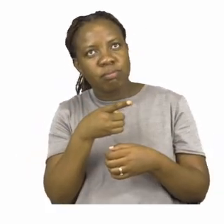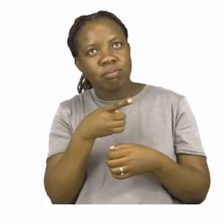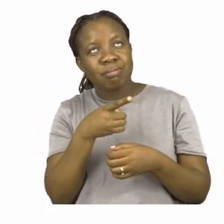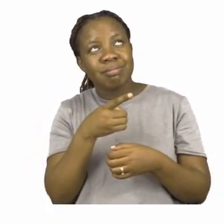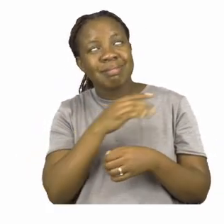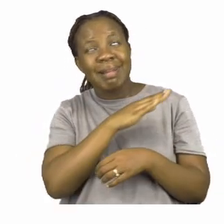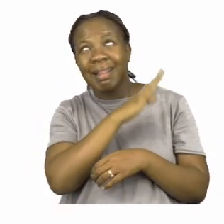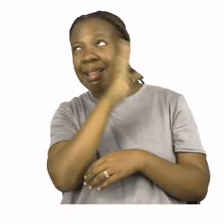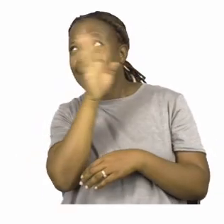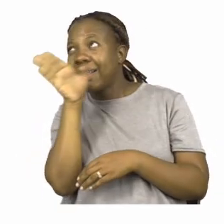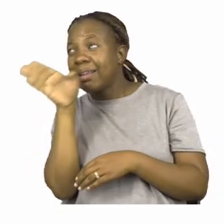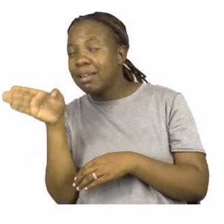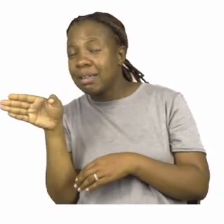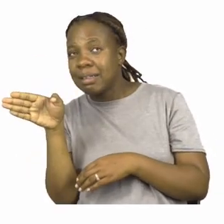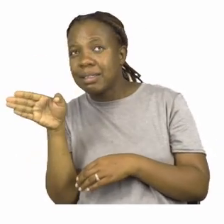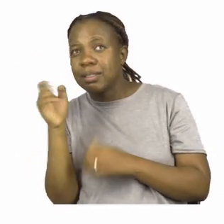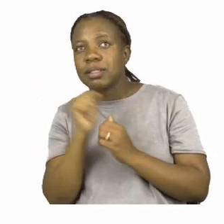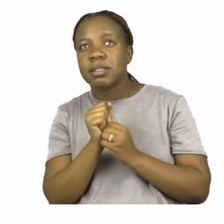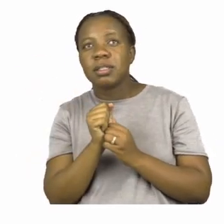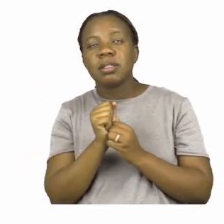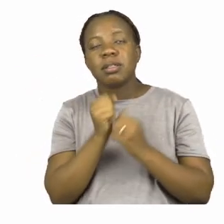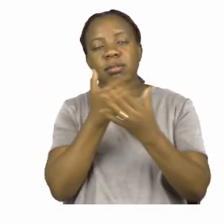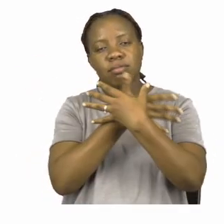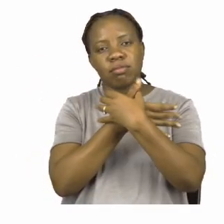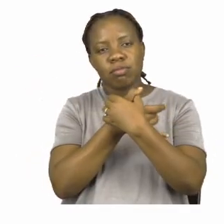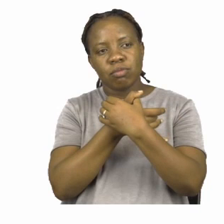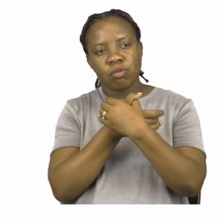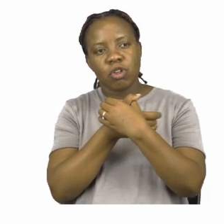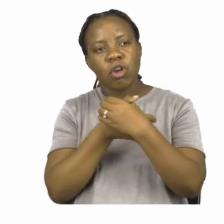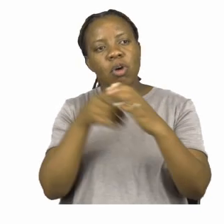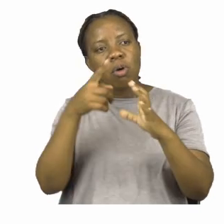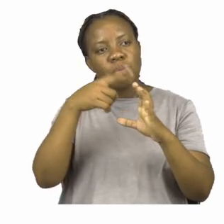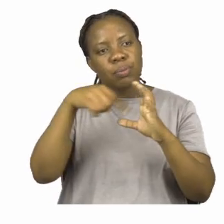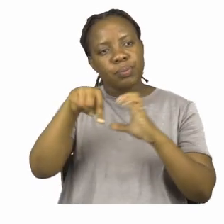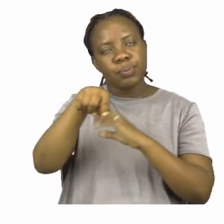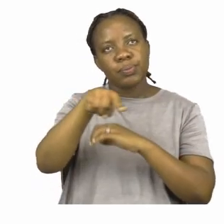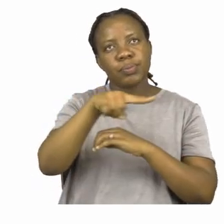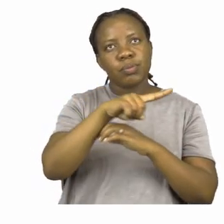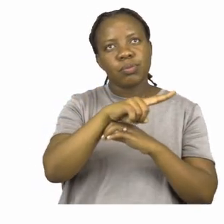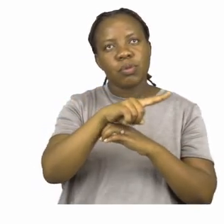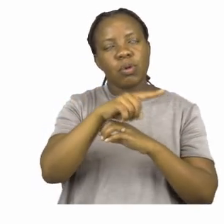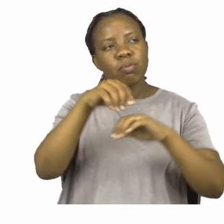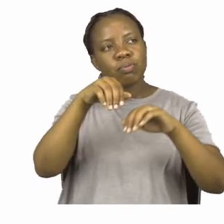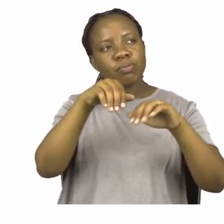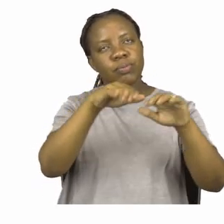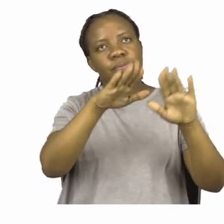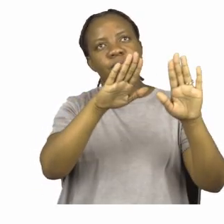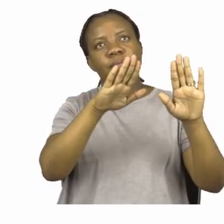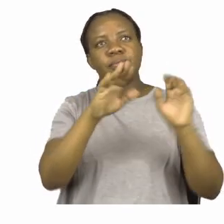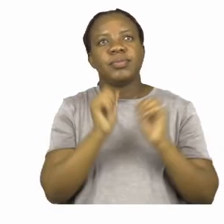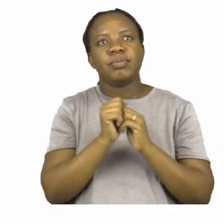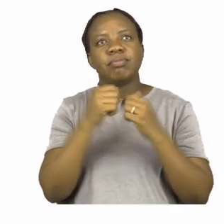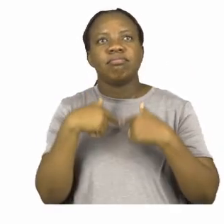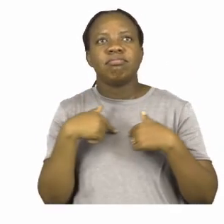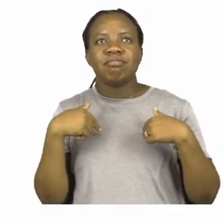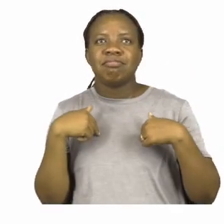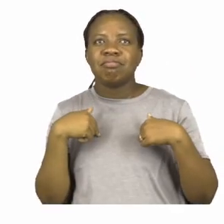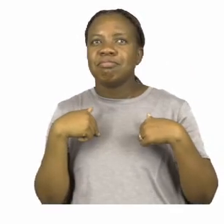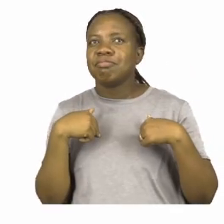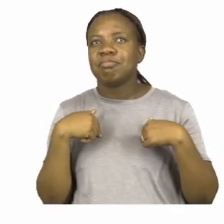day, we took the butterflies outside and let them go. We had